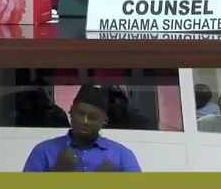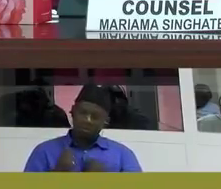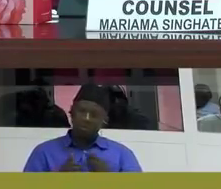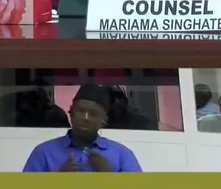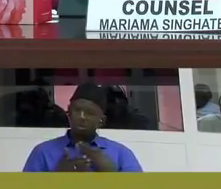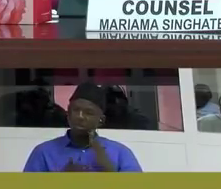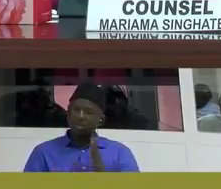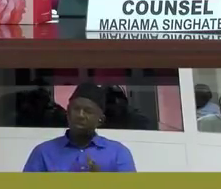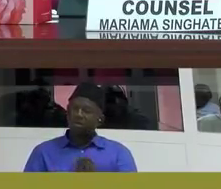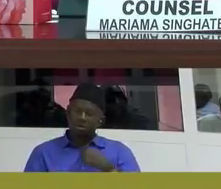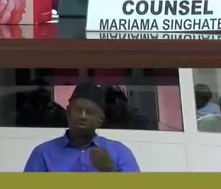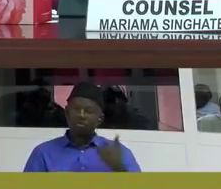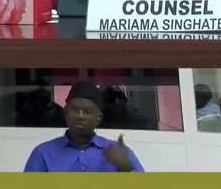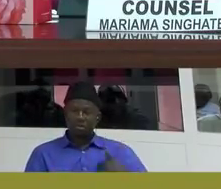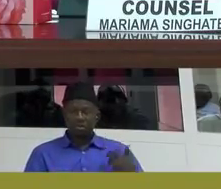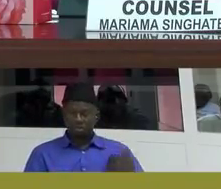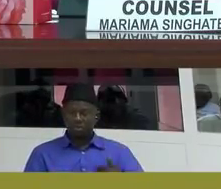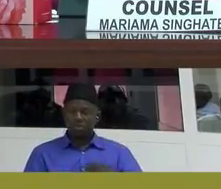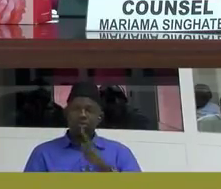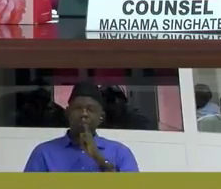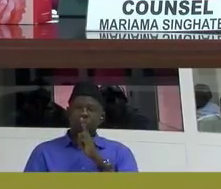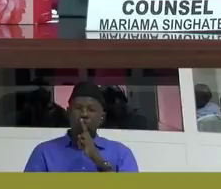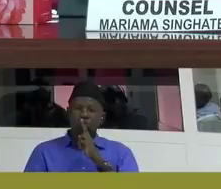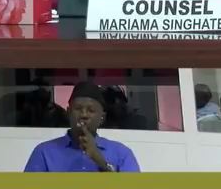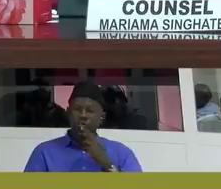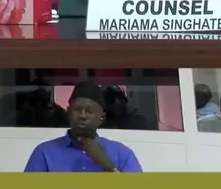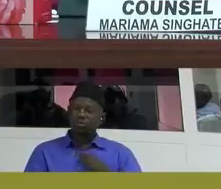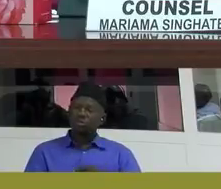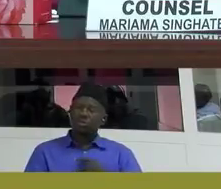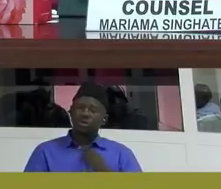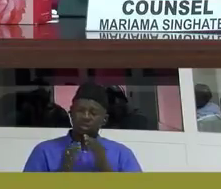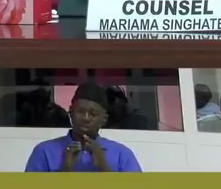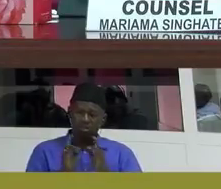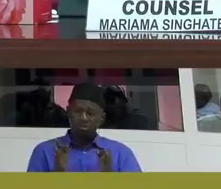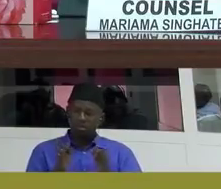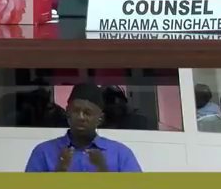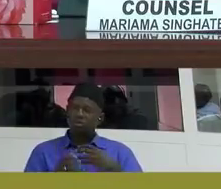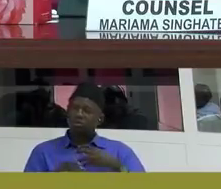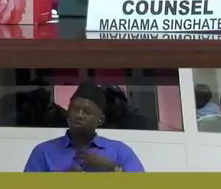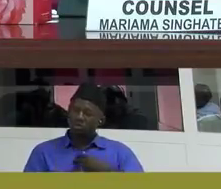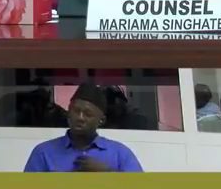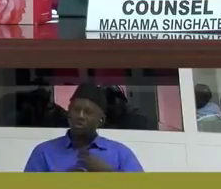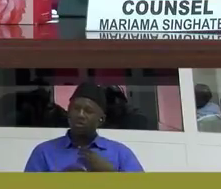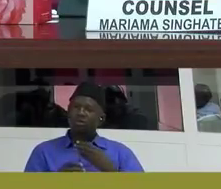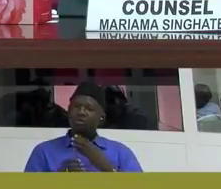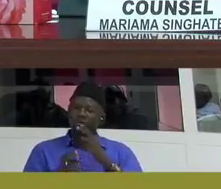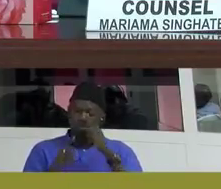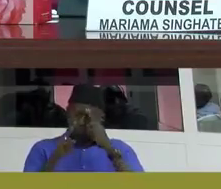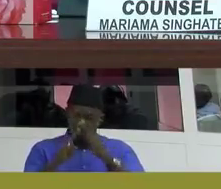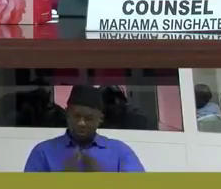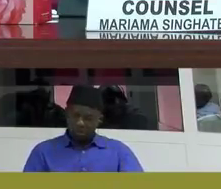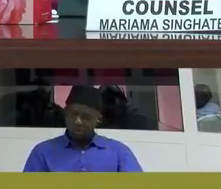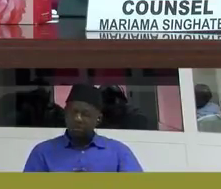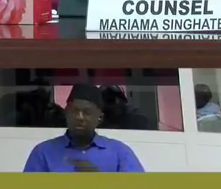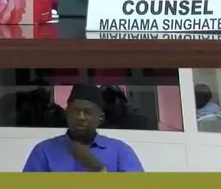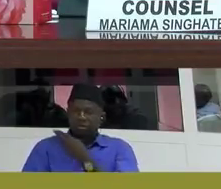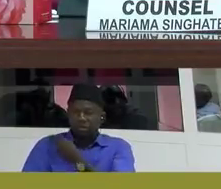rights of people who espoused faiths that were different from the Islamic